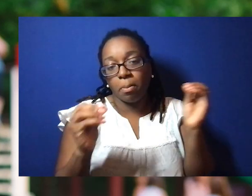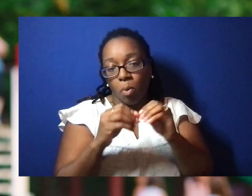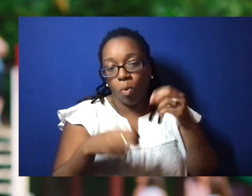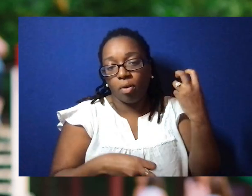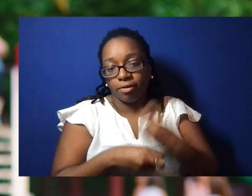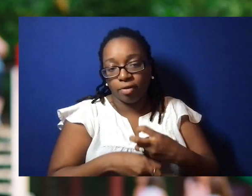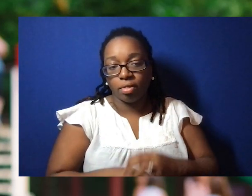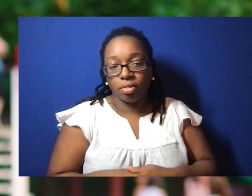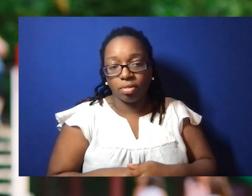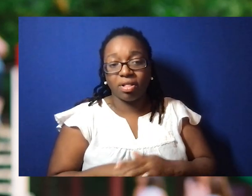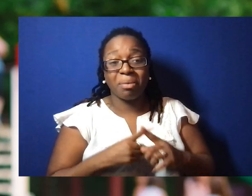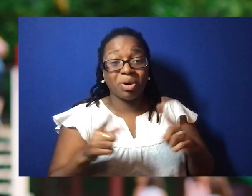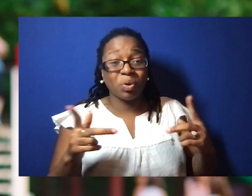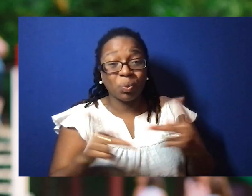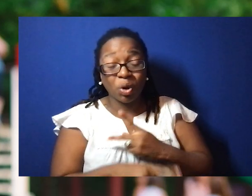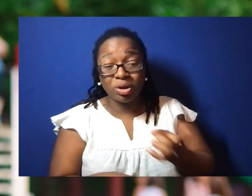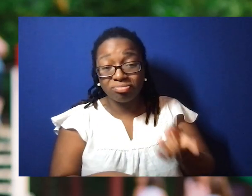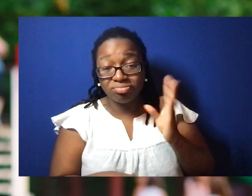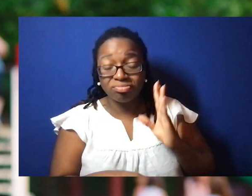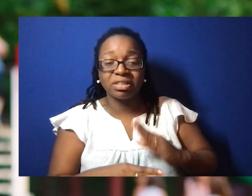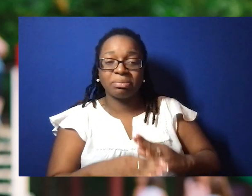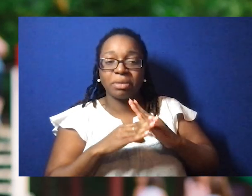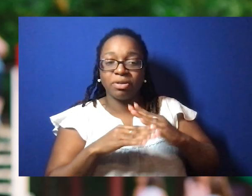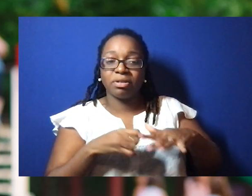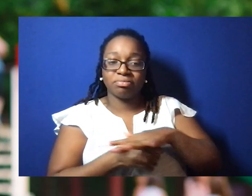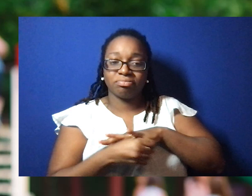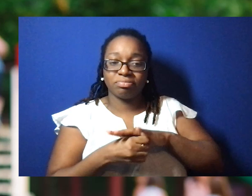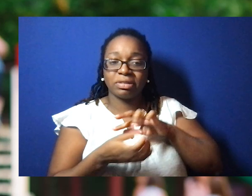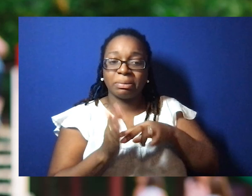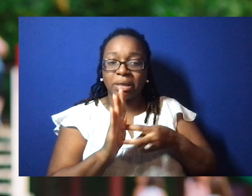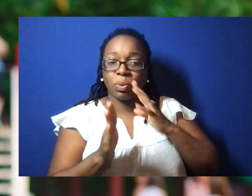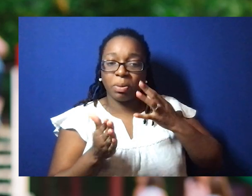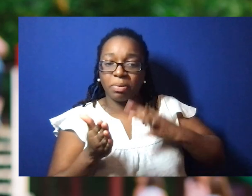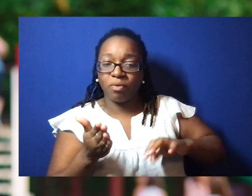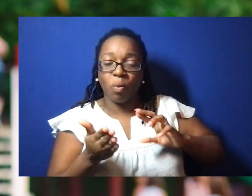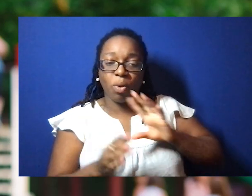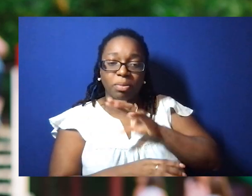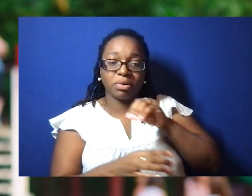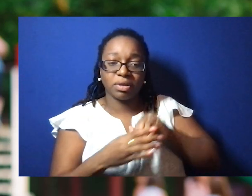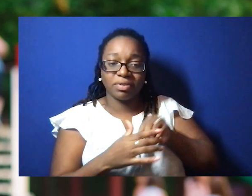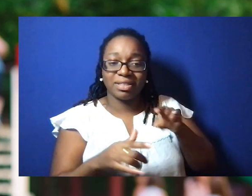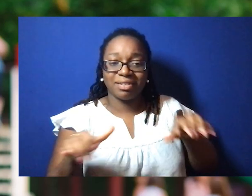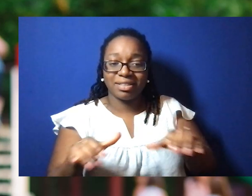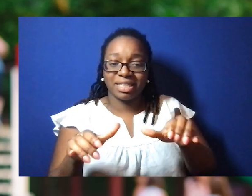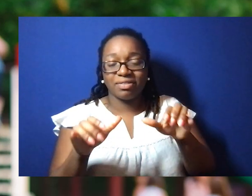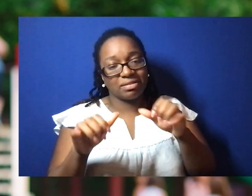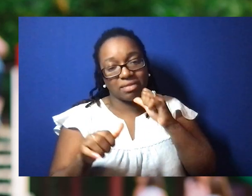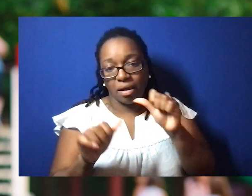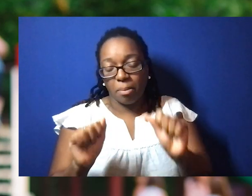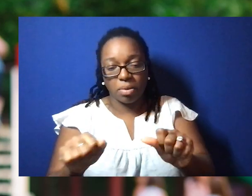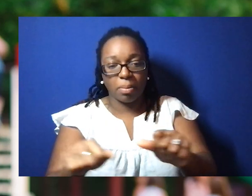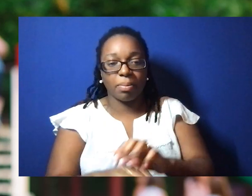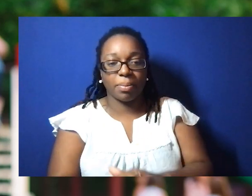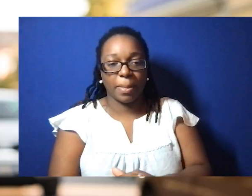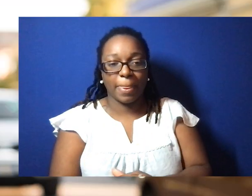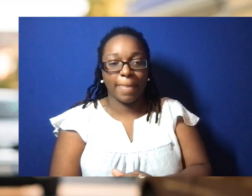difficult. But at worst, barriers in the physical environment can make benefiting or participating in these activities